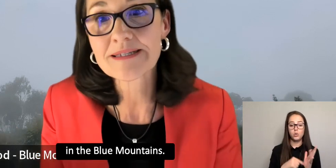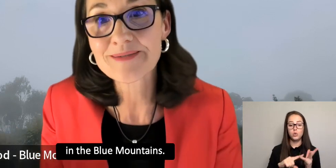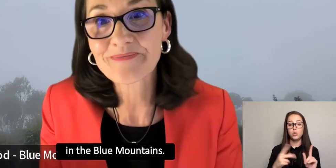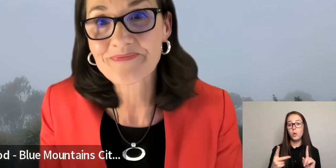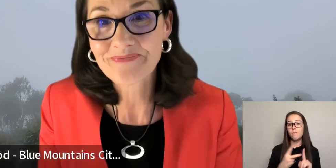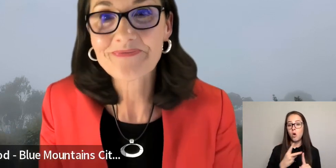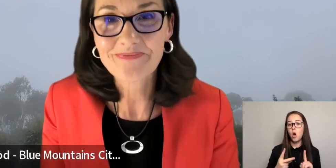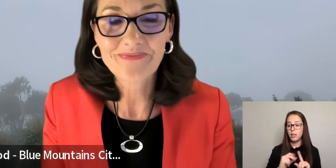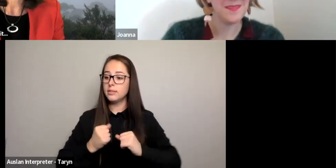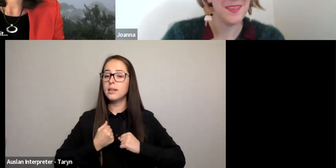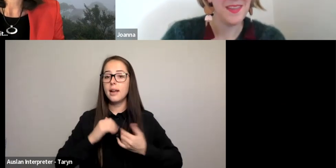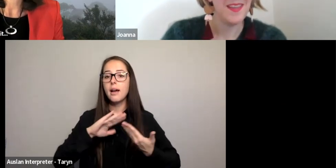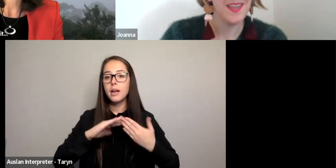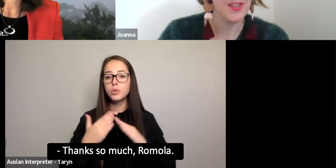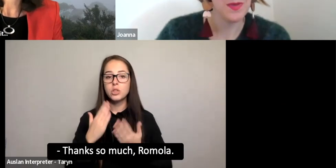Blue Mountains.